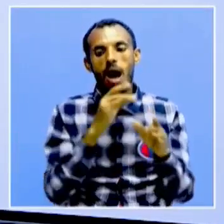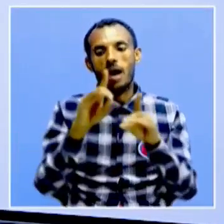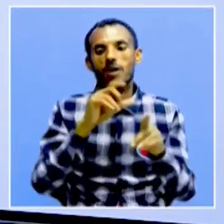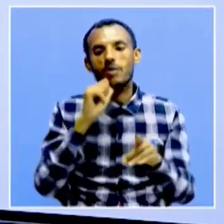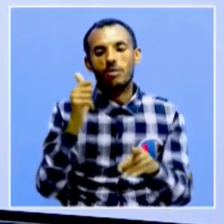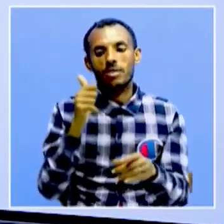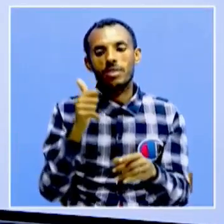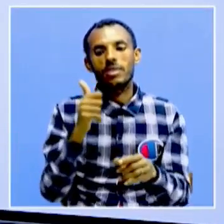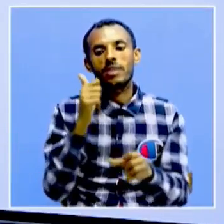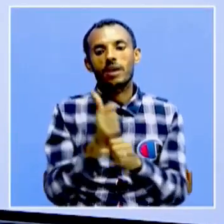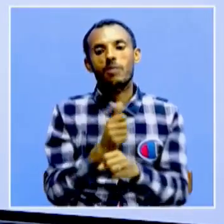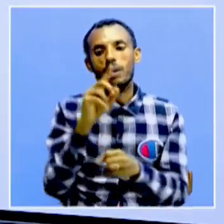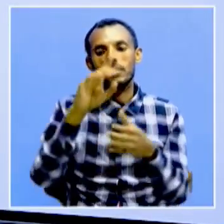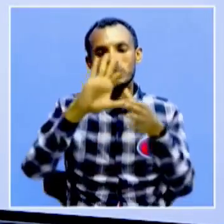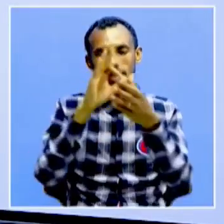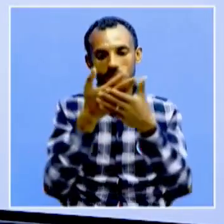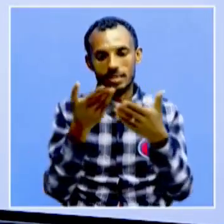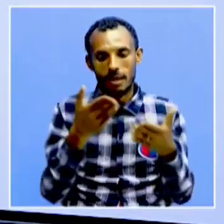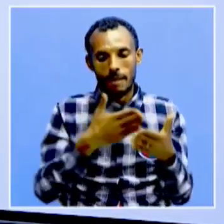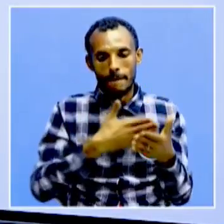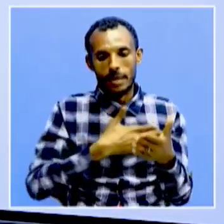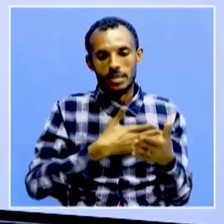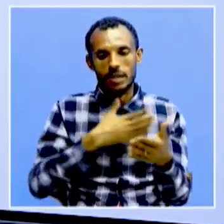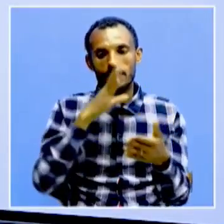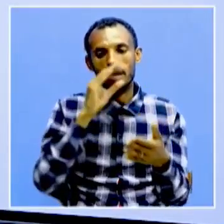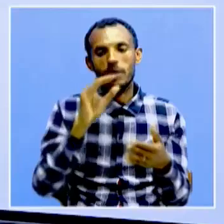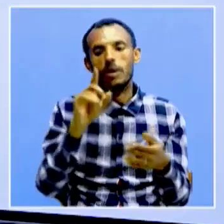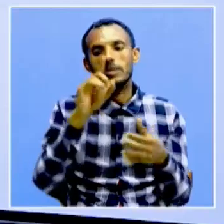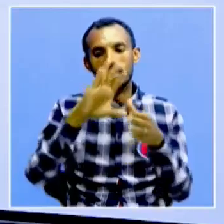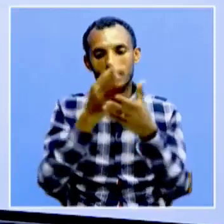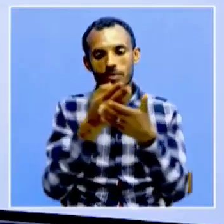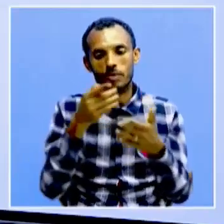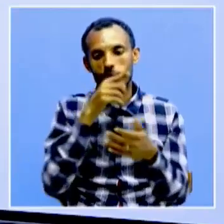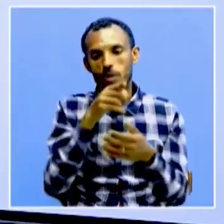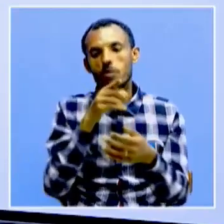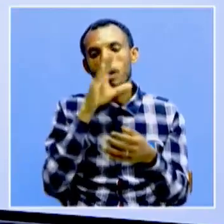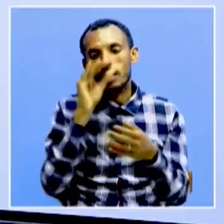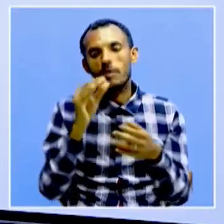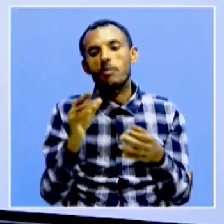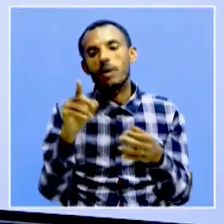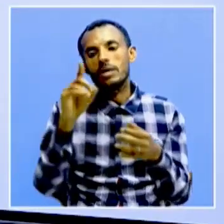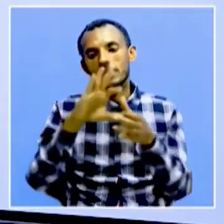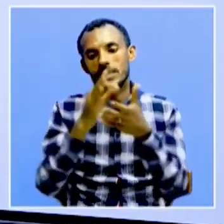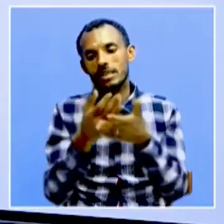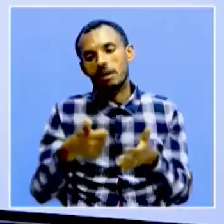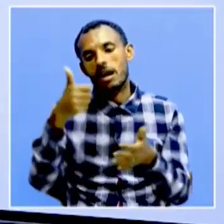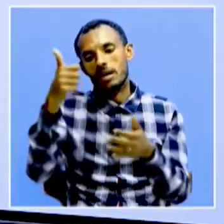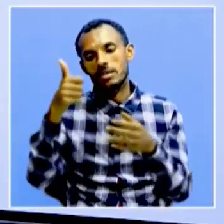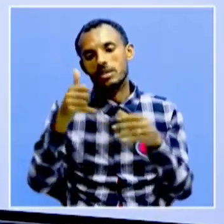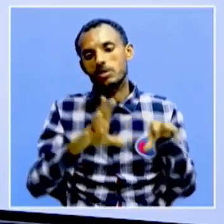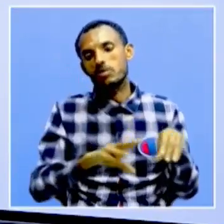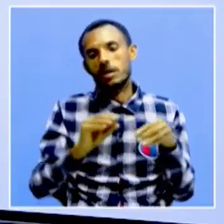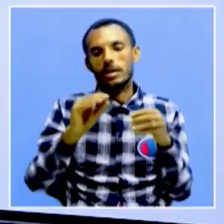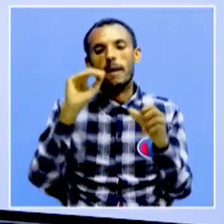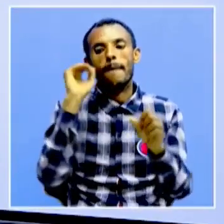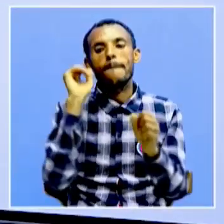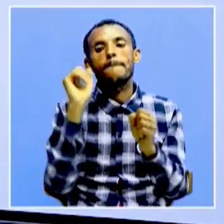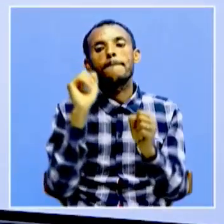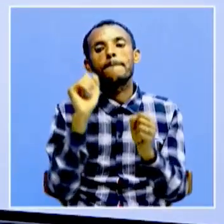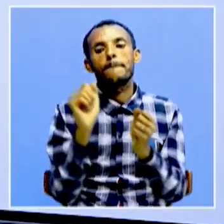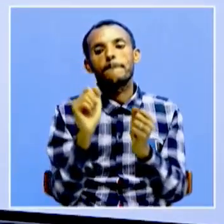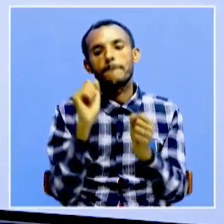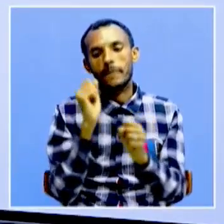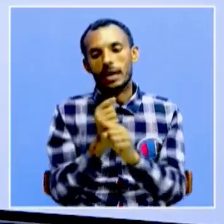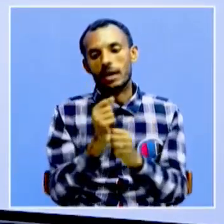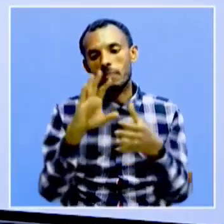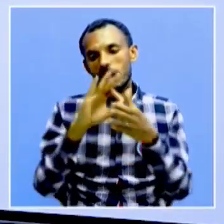one sentence from myself and one sentence from you and one sentence from that other student and make a paragraph. No.